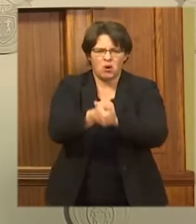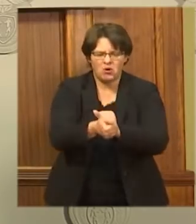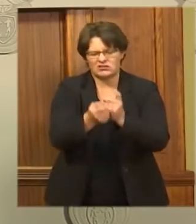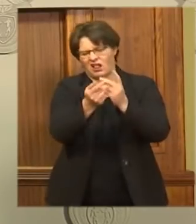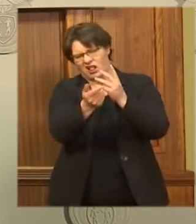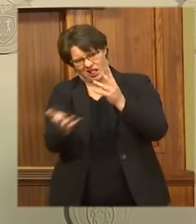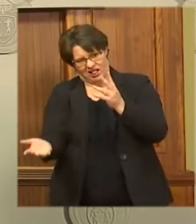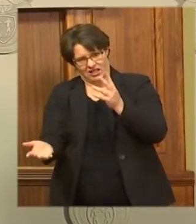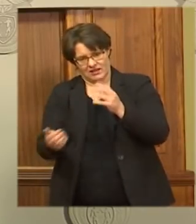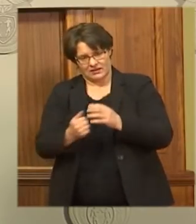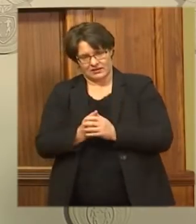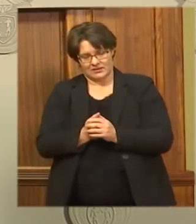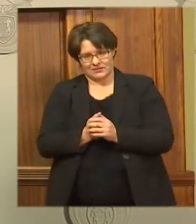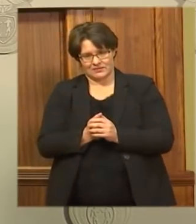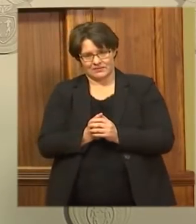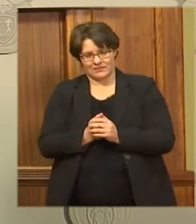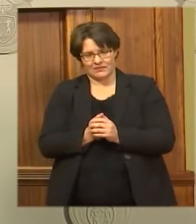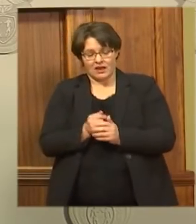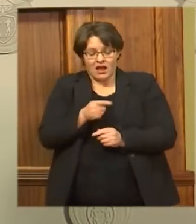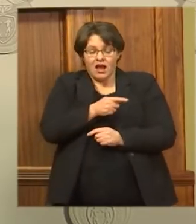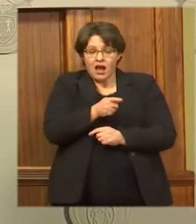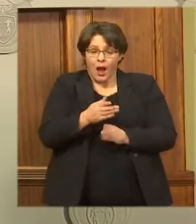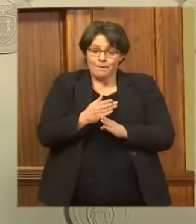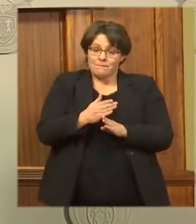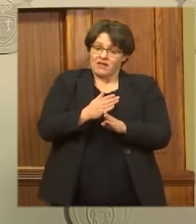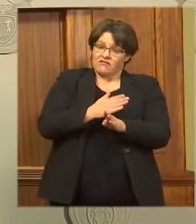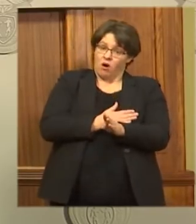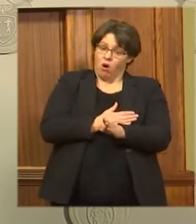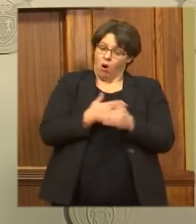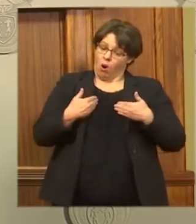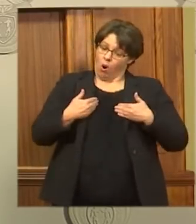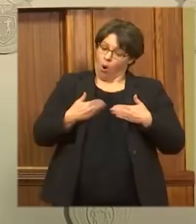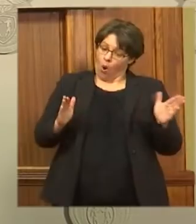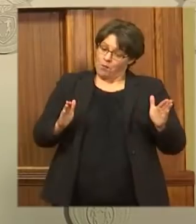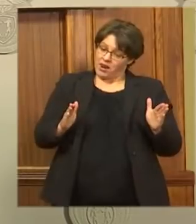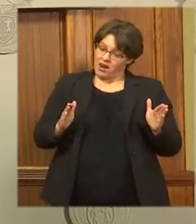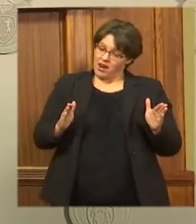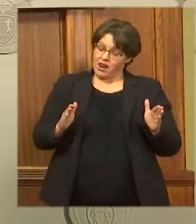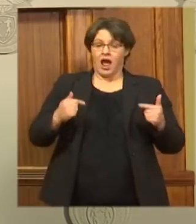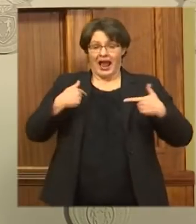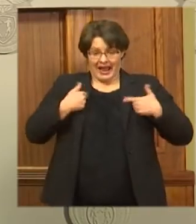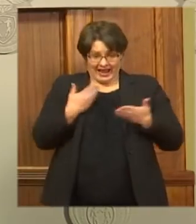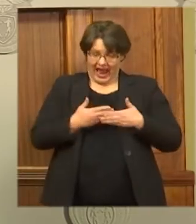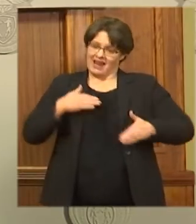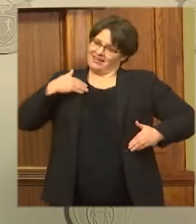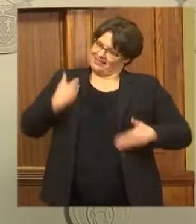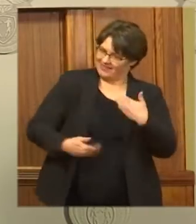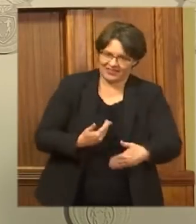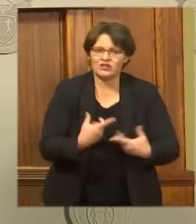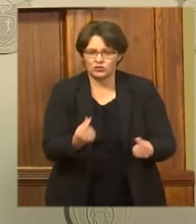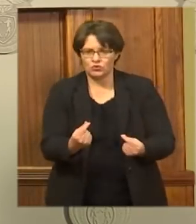and those will need to be put in place before a business or an